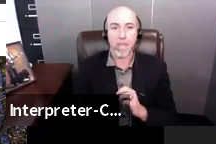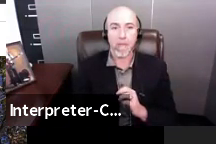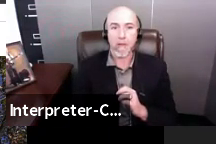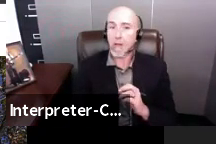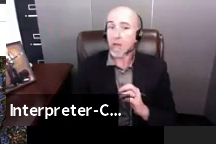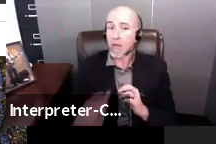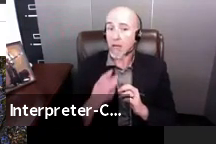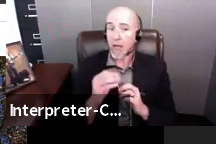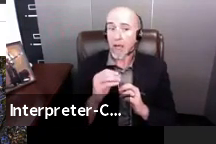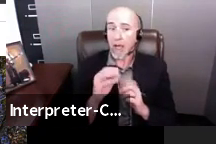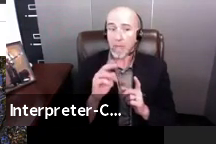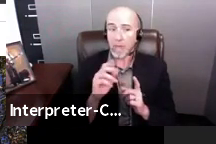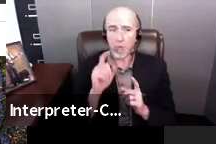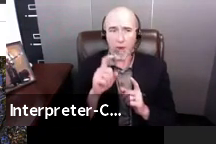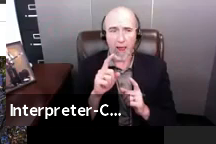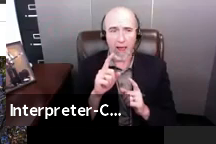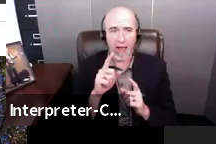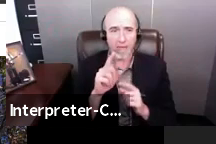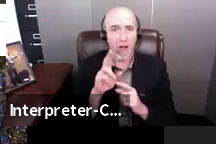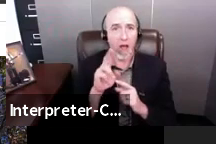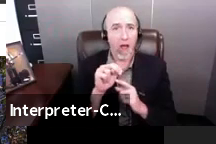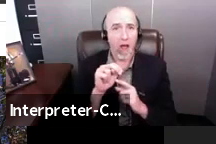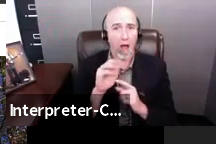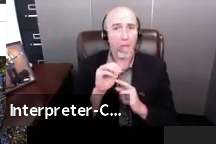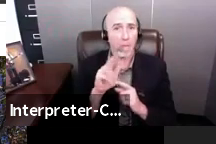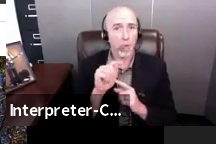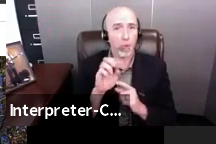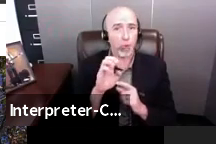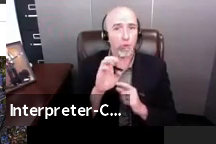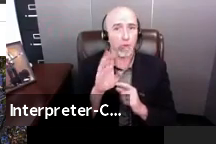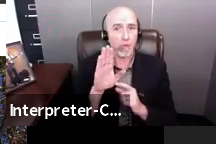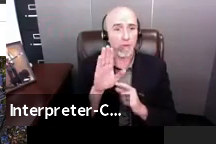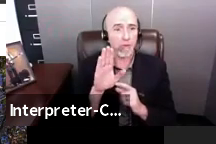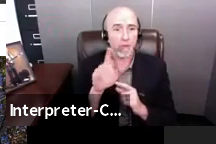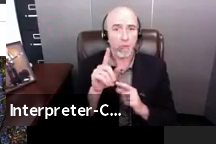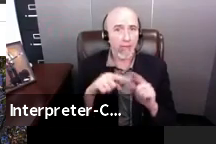And Ms. Kirkby, we're going to have to unmute your microphone.